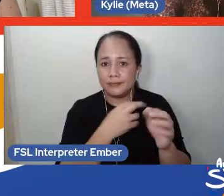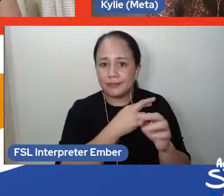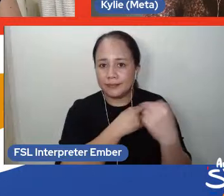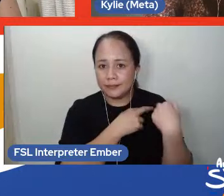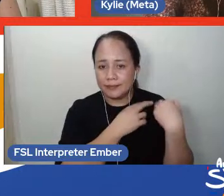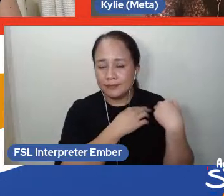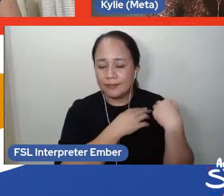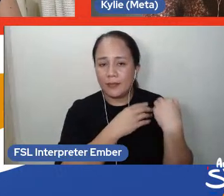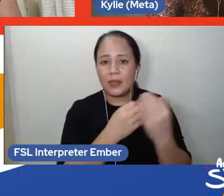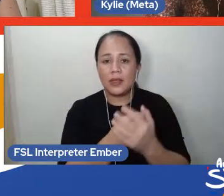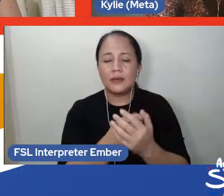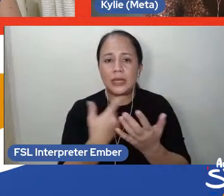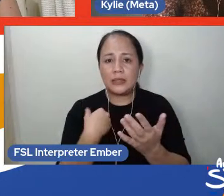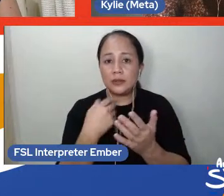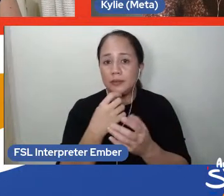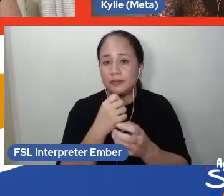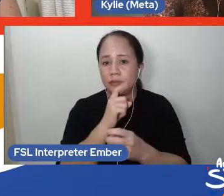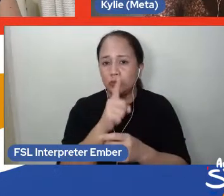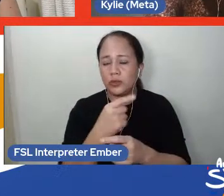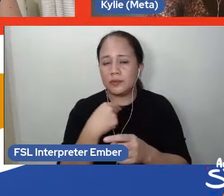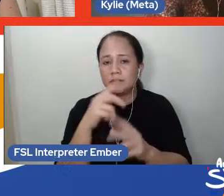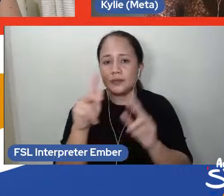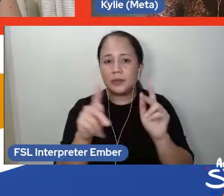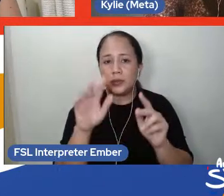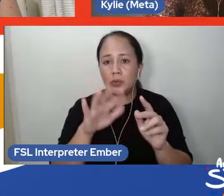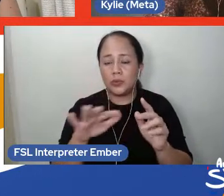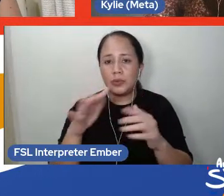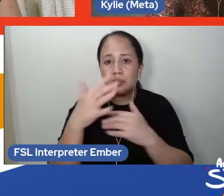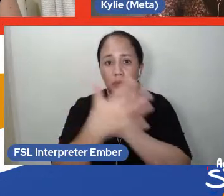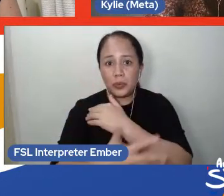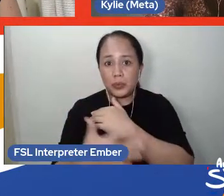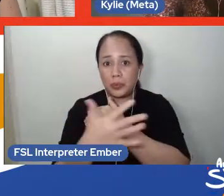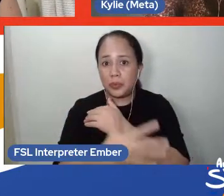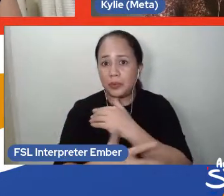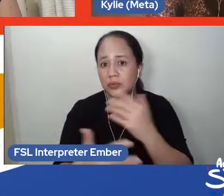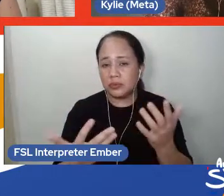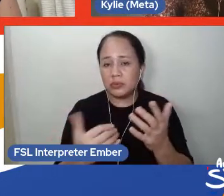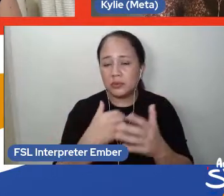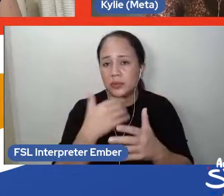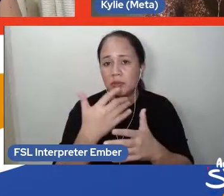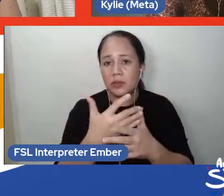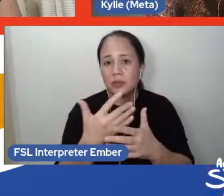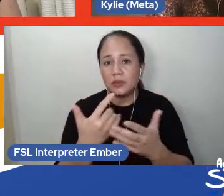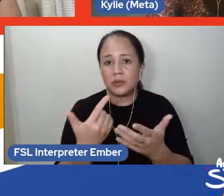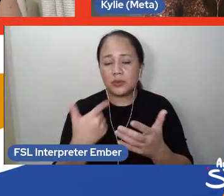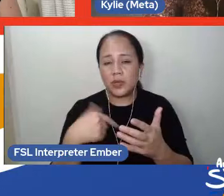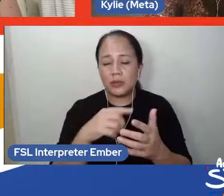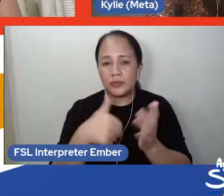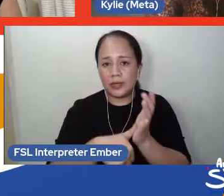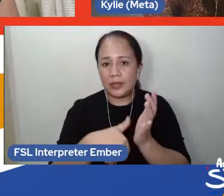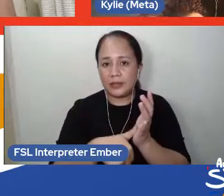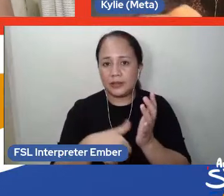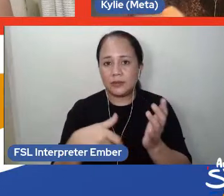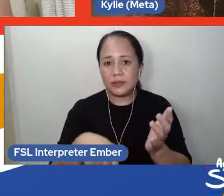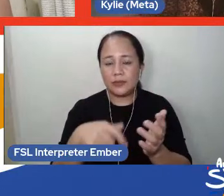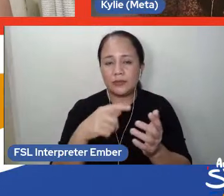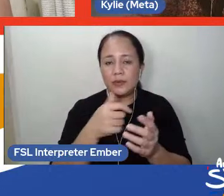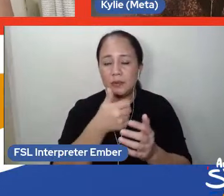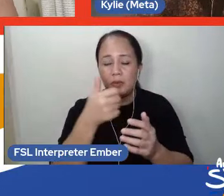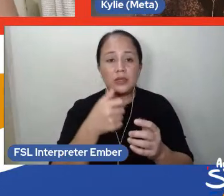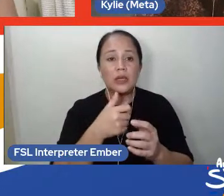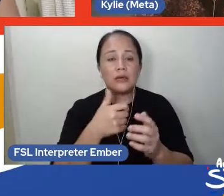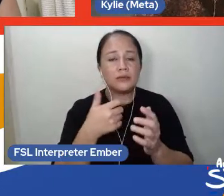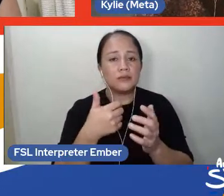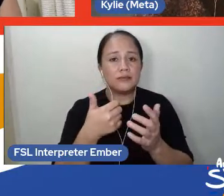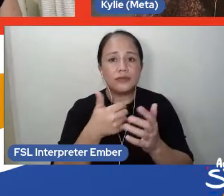and ensuring that people from overseas, foreign interference, they can't interfere with the elections from a foreign country.